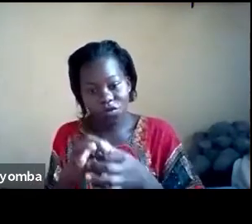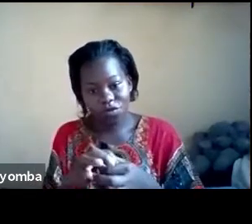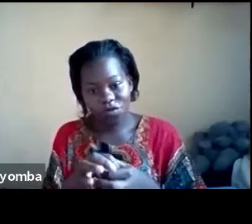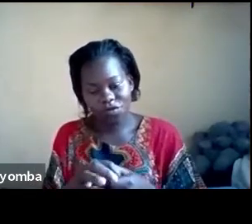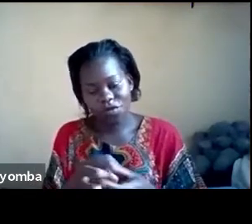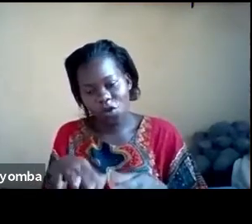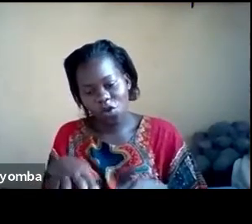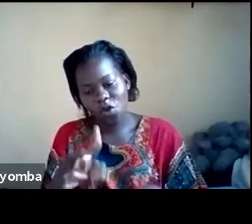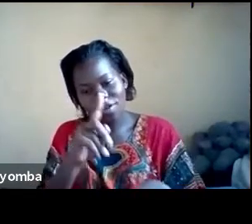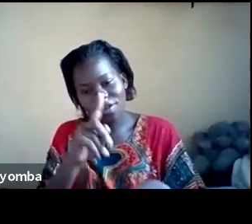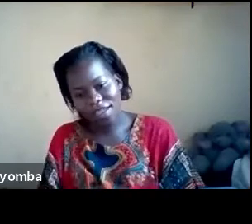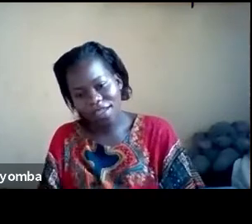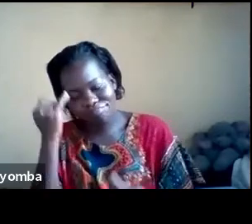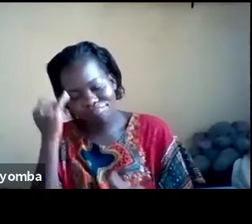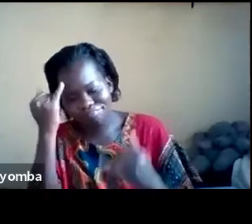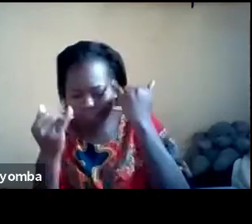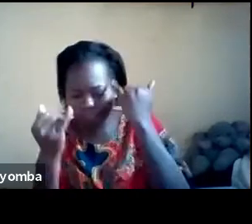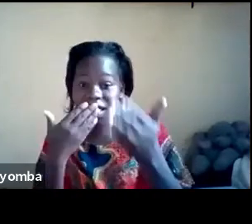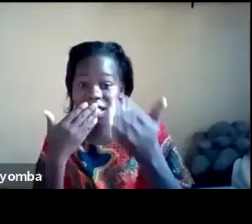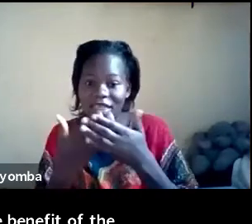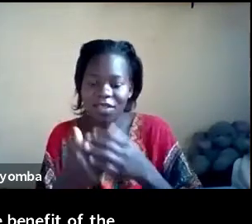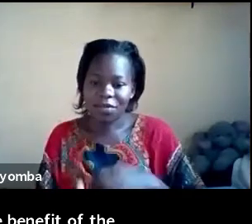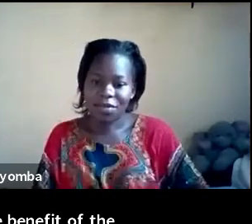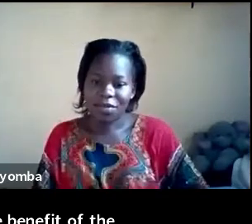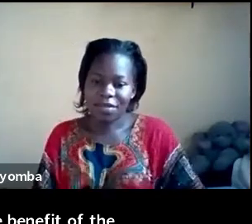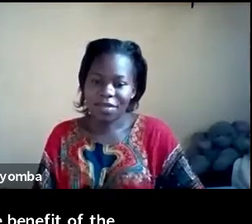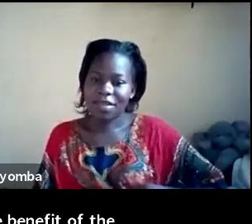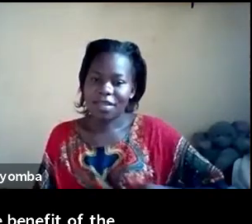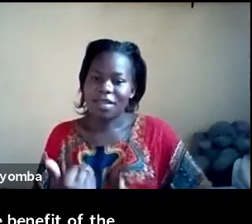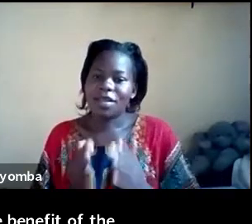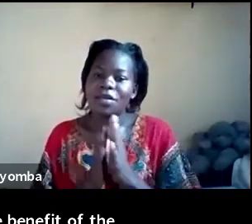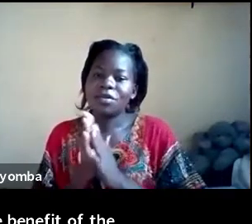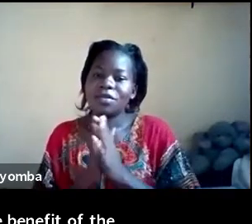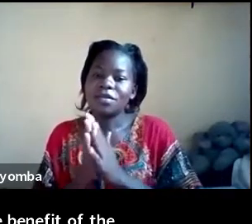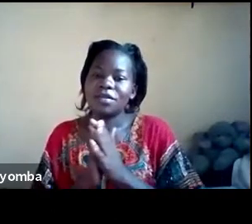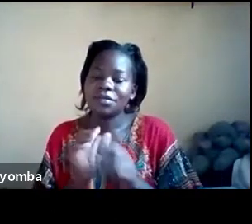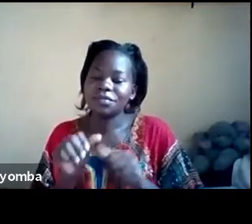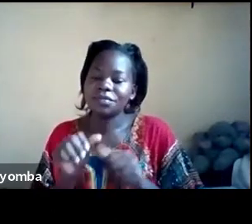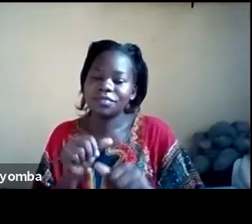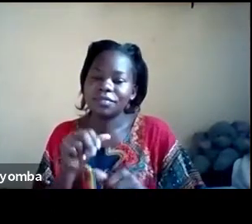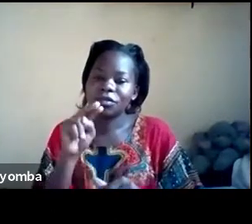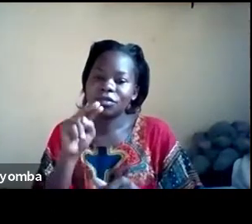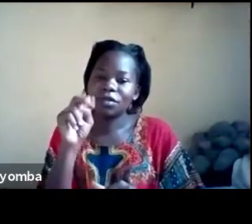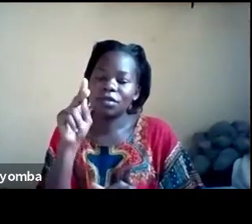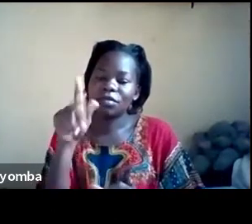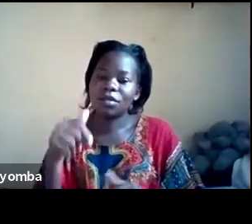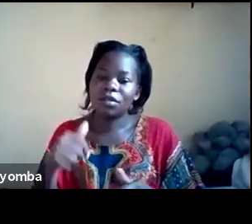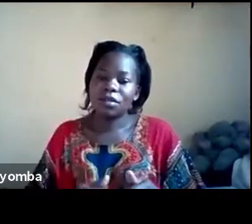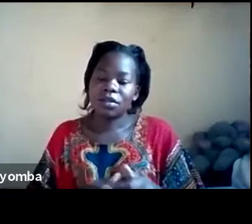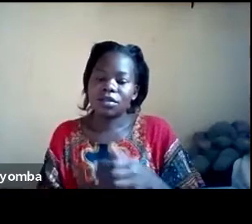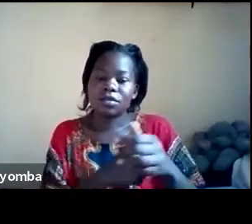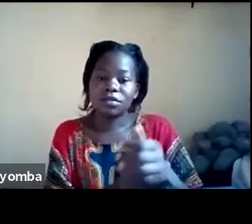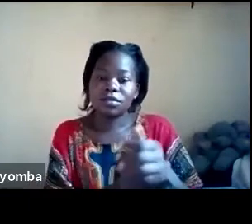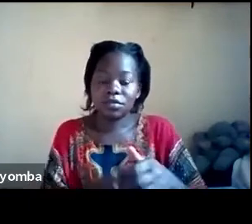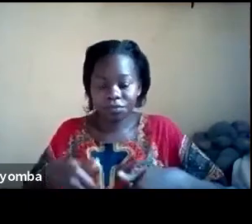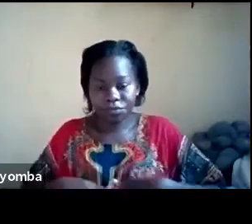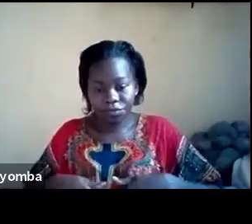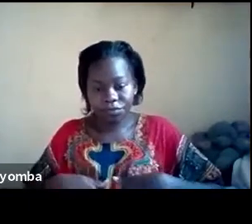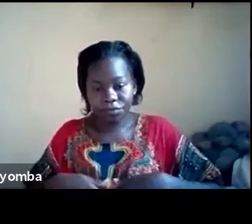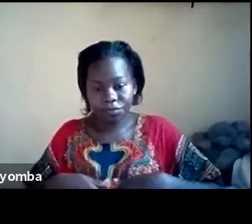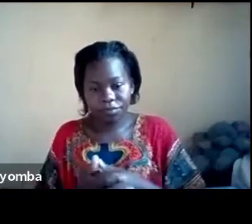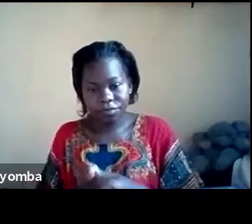benefit of the participants, this is all part of the UNDP, which supports the Youth for Business, under which the